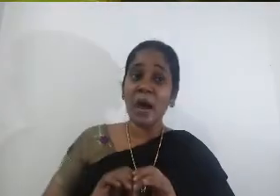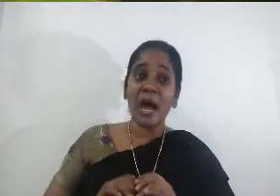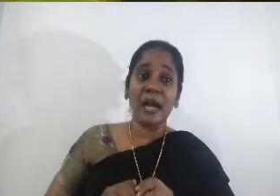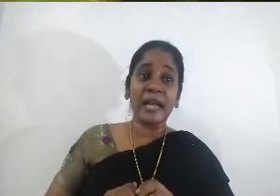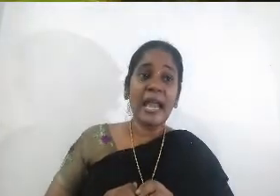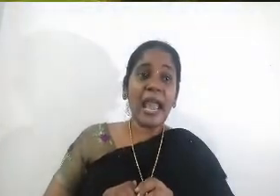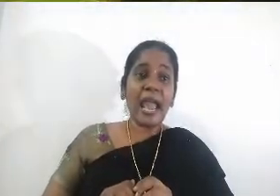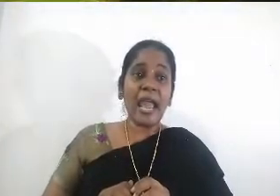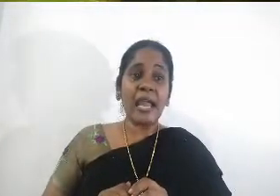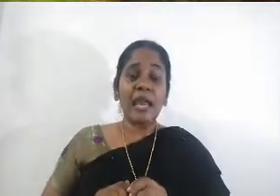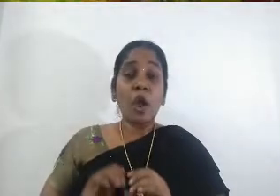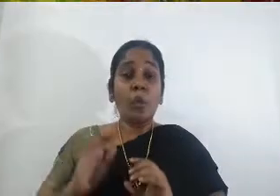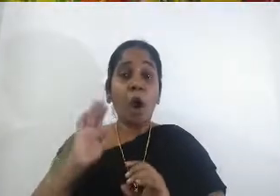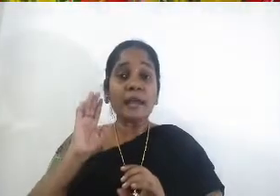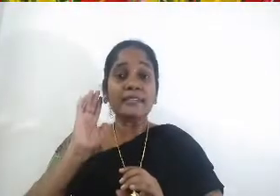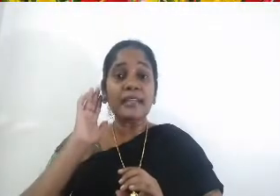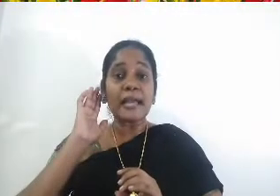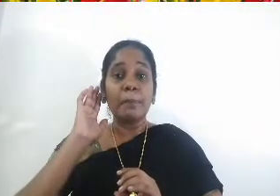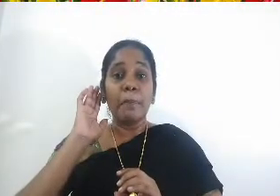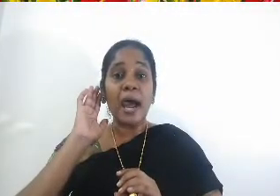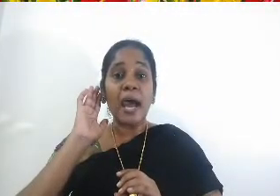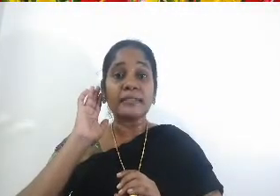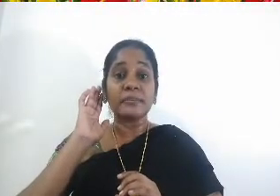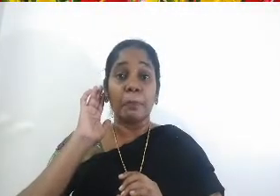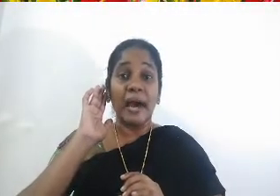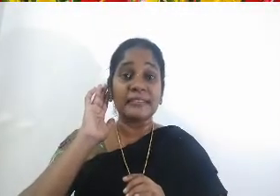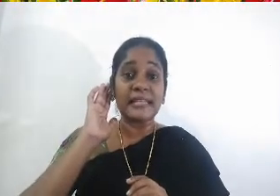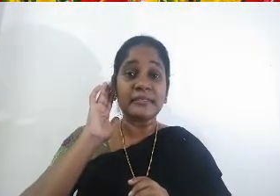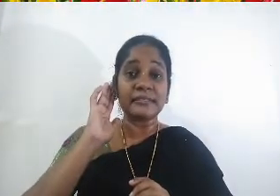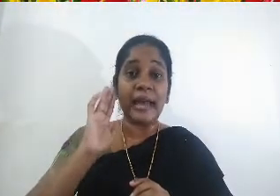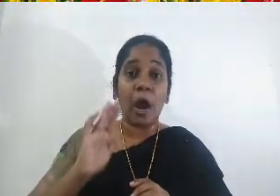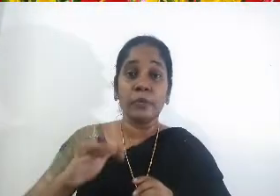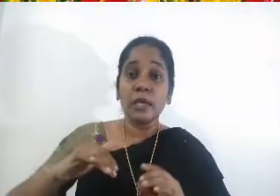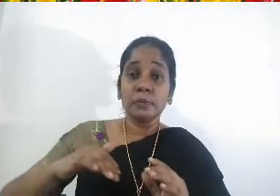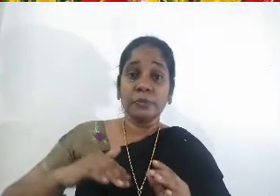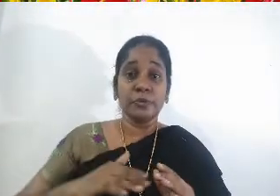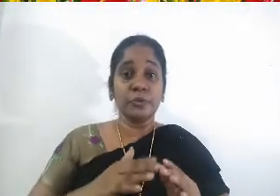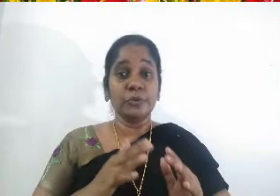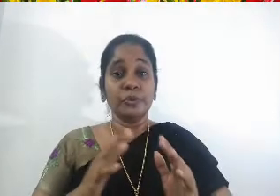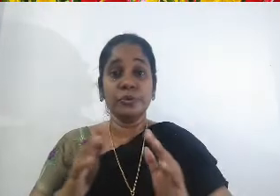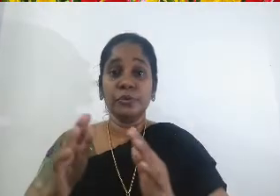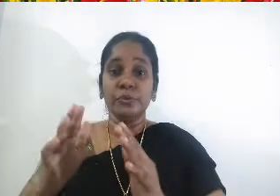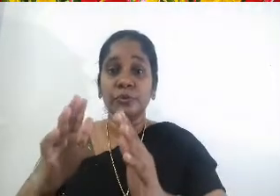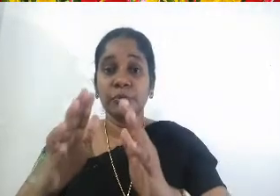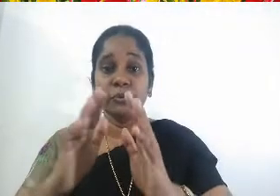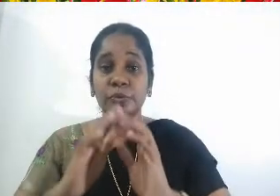his work. Hey, what's that buzzing sound?